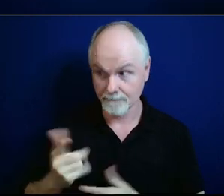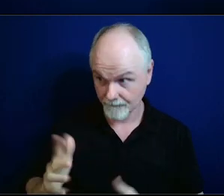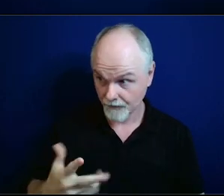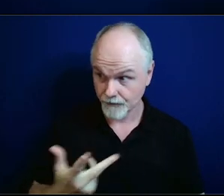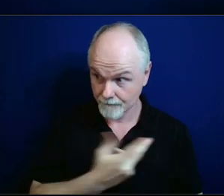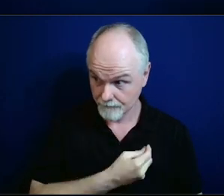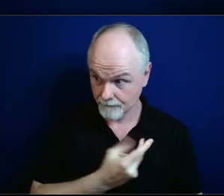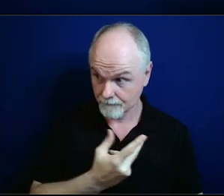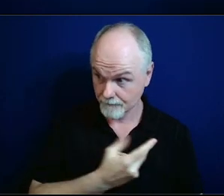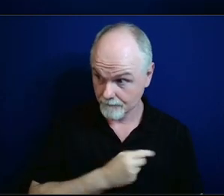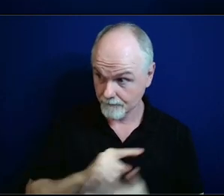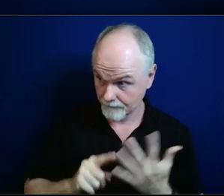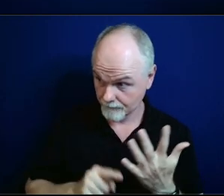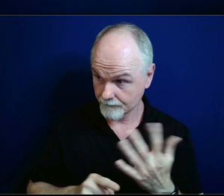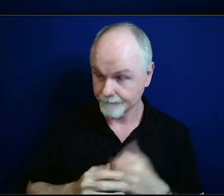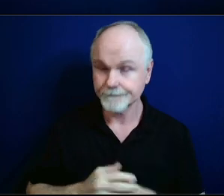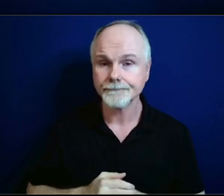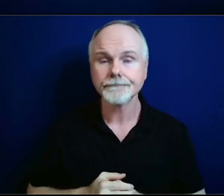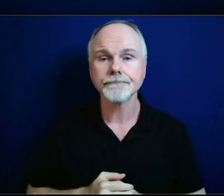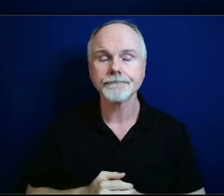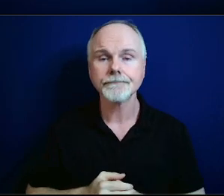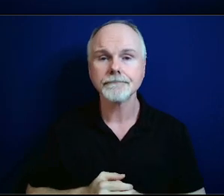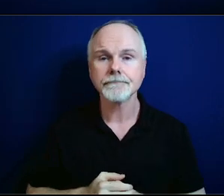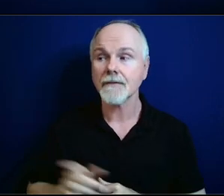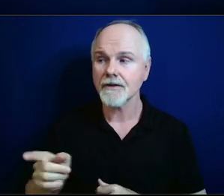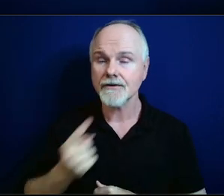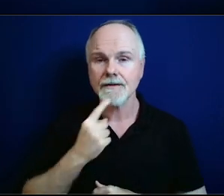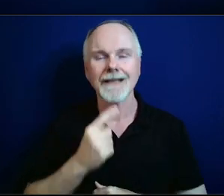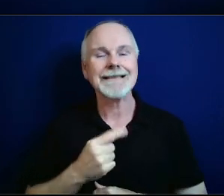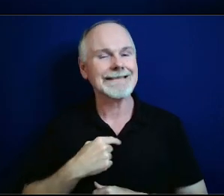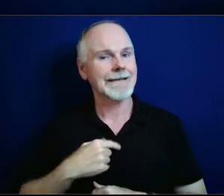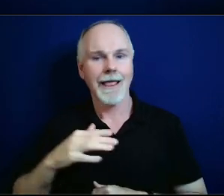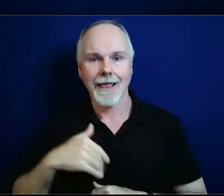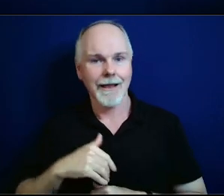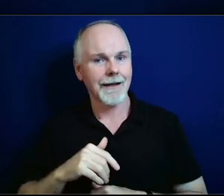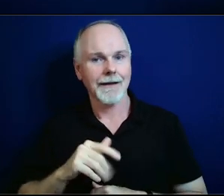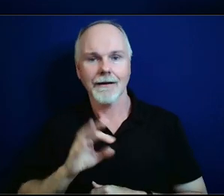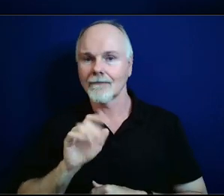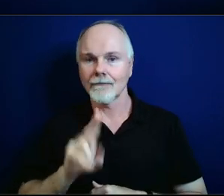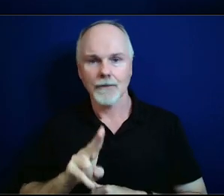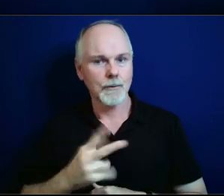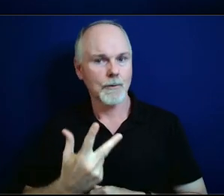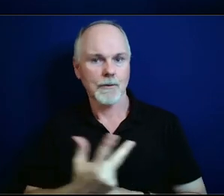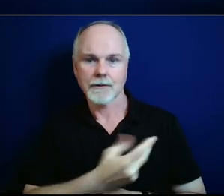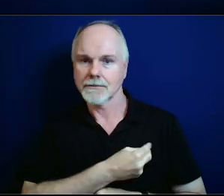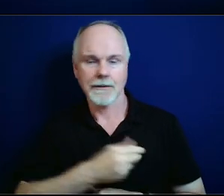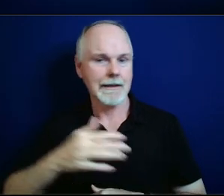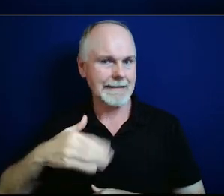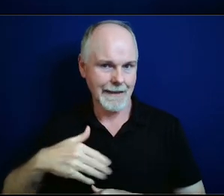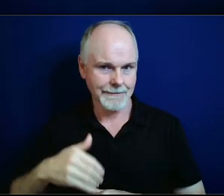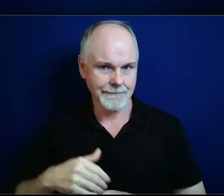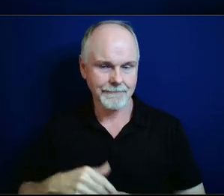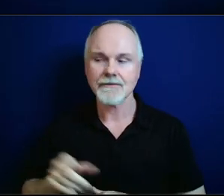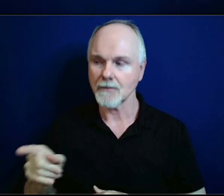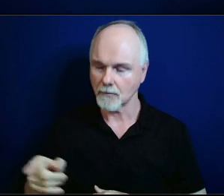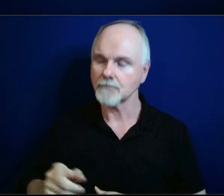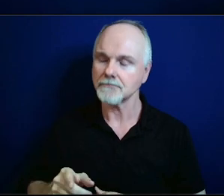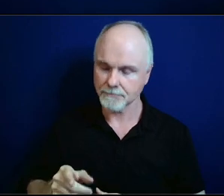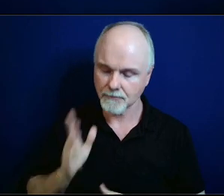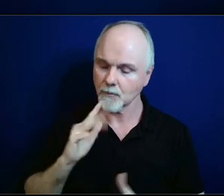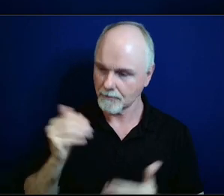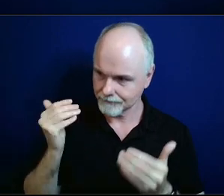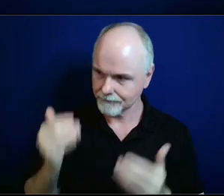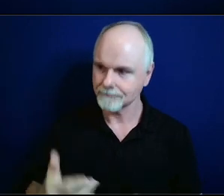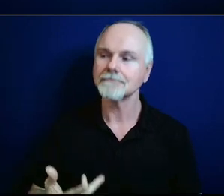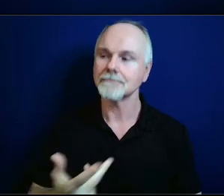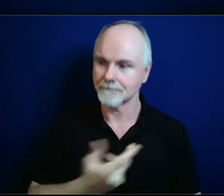She talked about being behind in her flu shots, so we made sure this was done before she left.